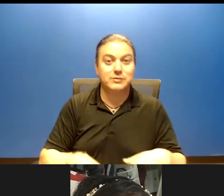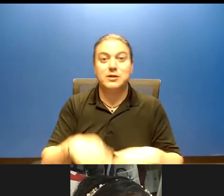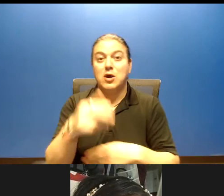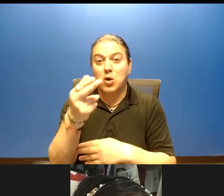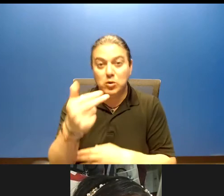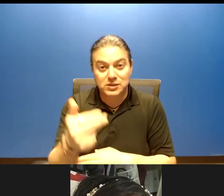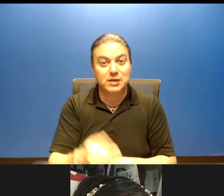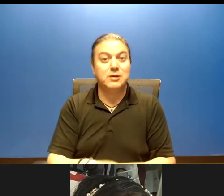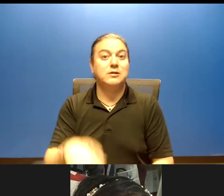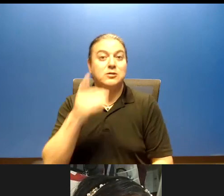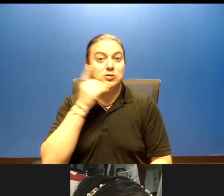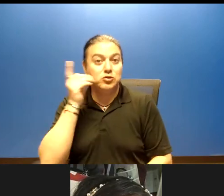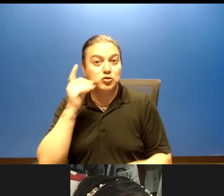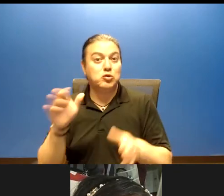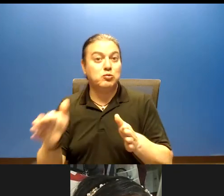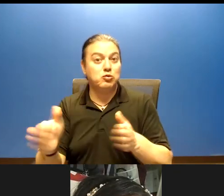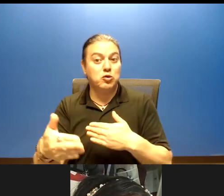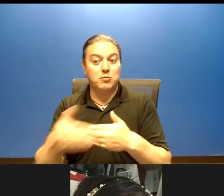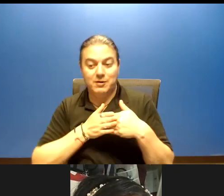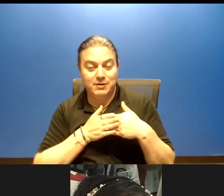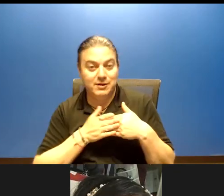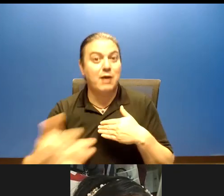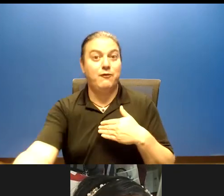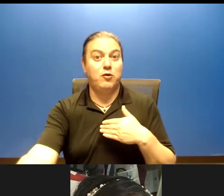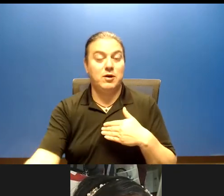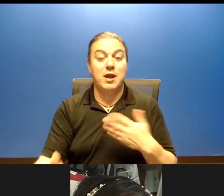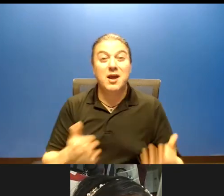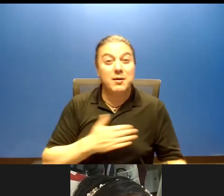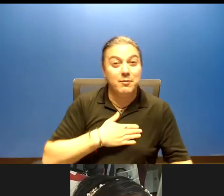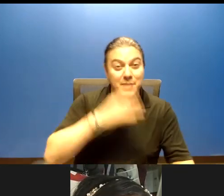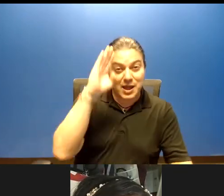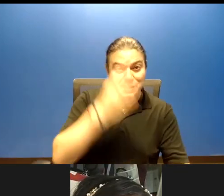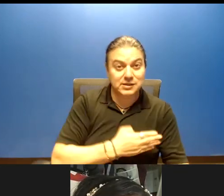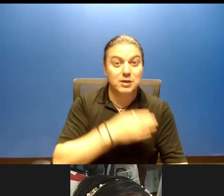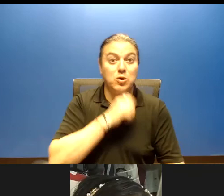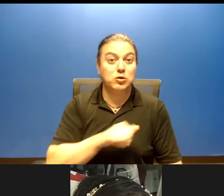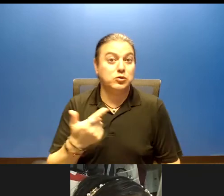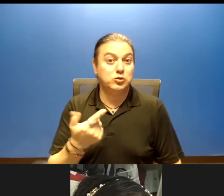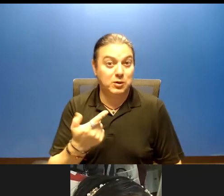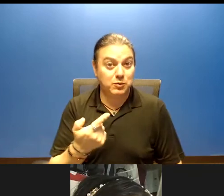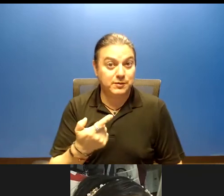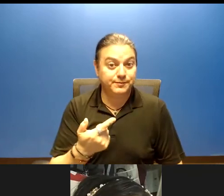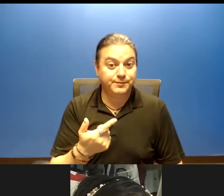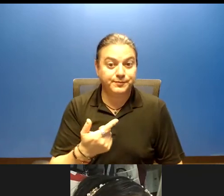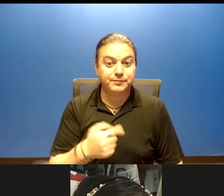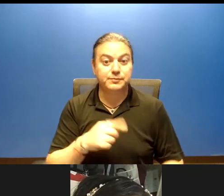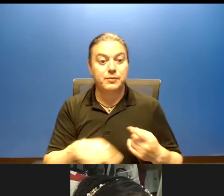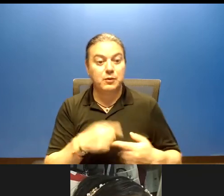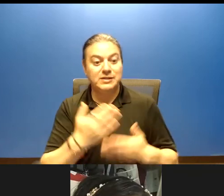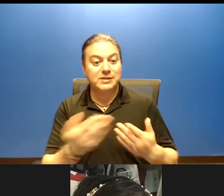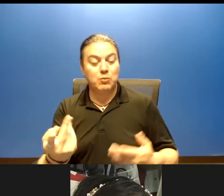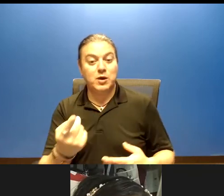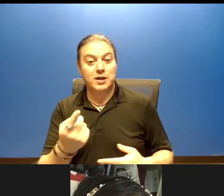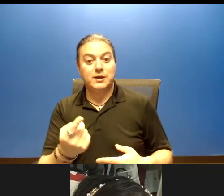forward. For my son, who is 21, when somebody finally gets beyond the chair and sees him as a person and